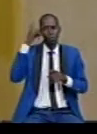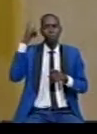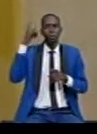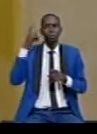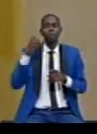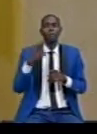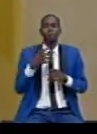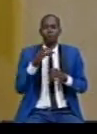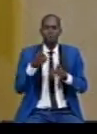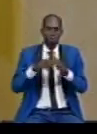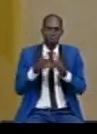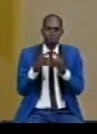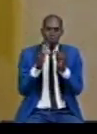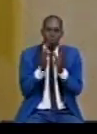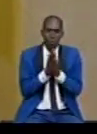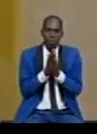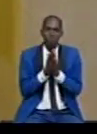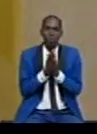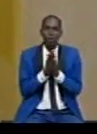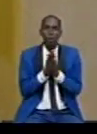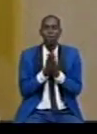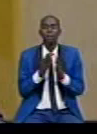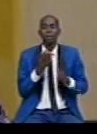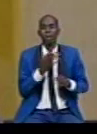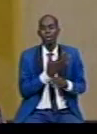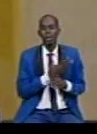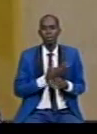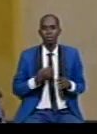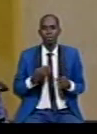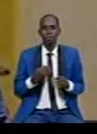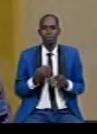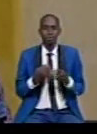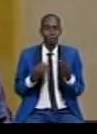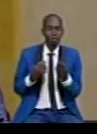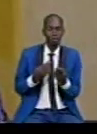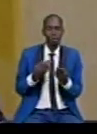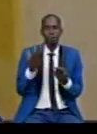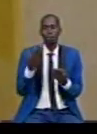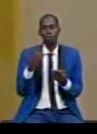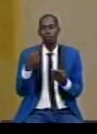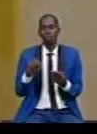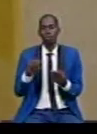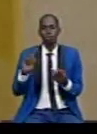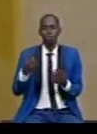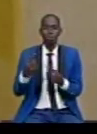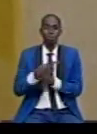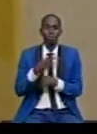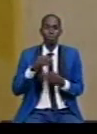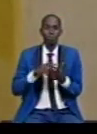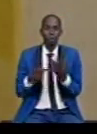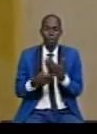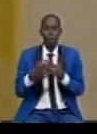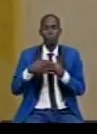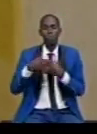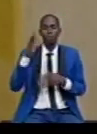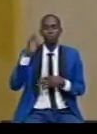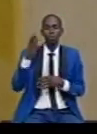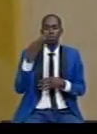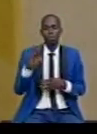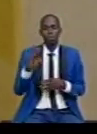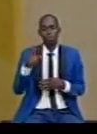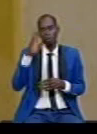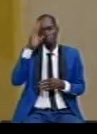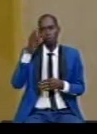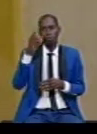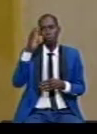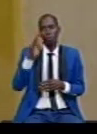prayed. The evening was the crusade. So when we went for the crusade, after the ministration of the man of God, time for